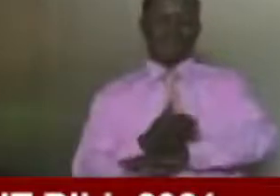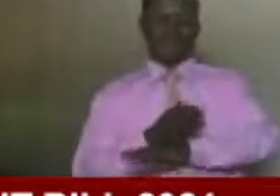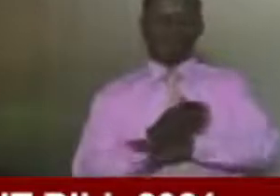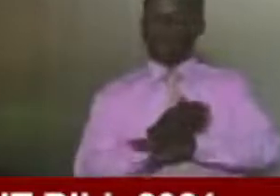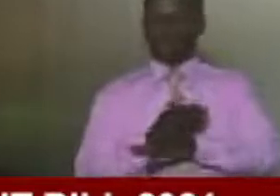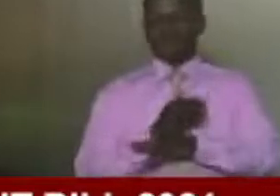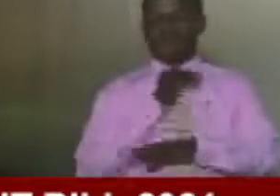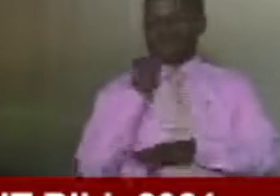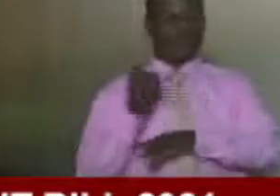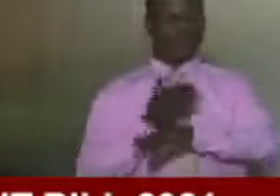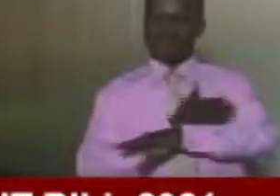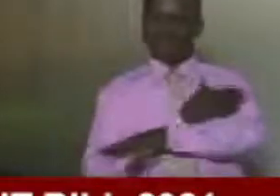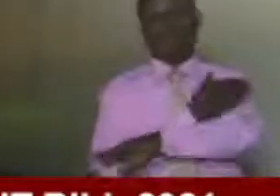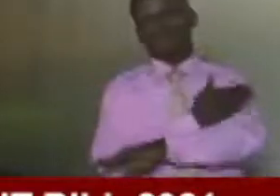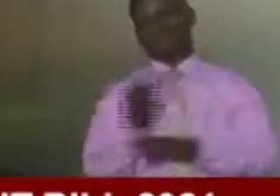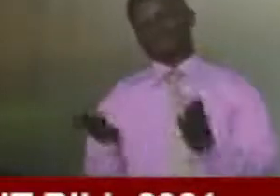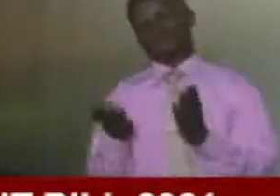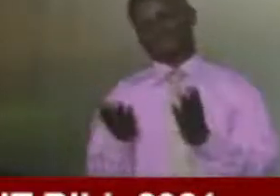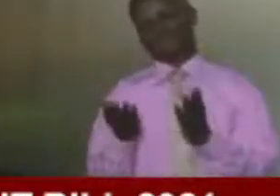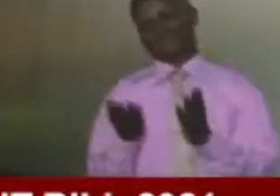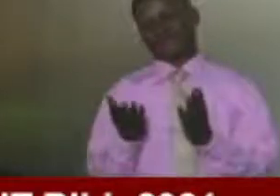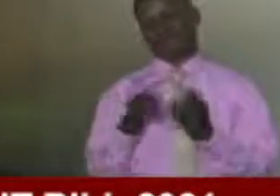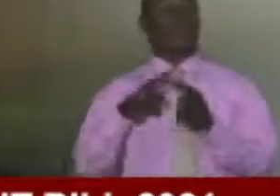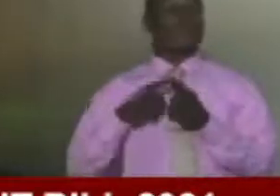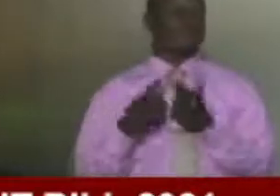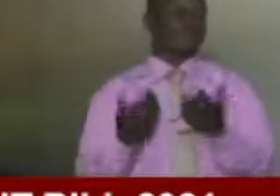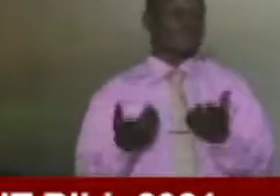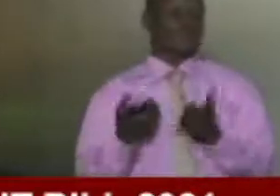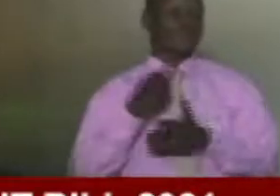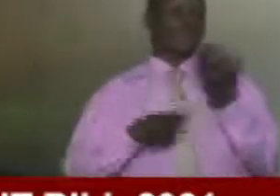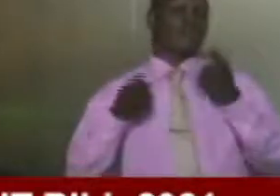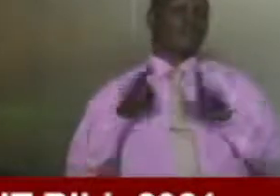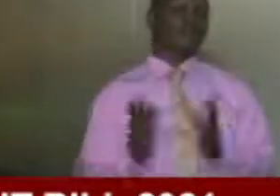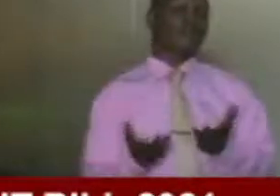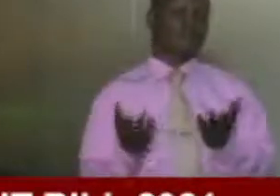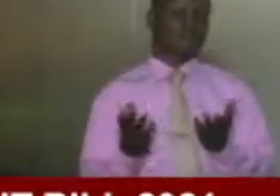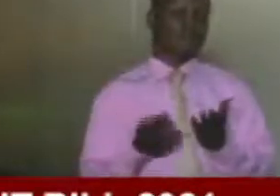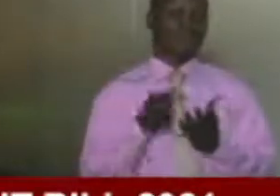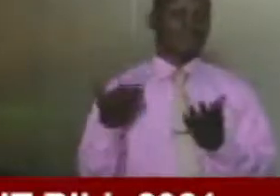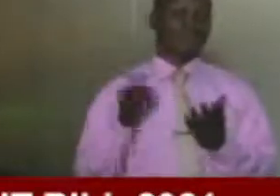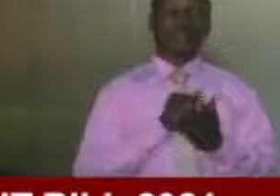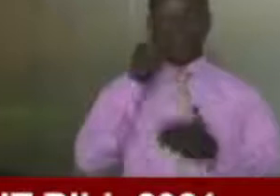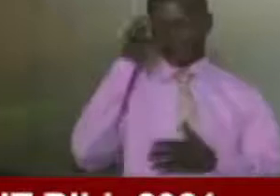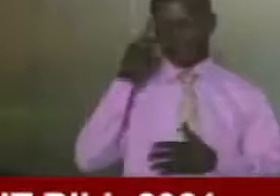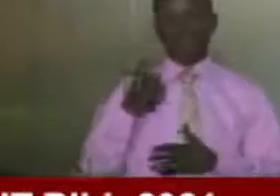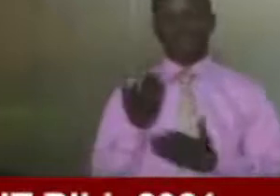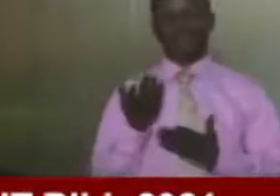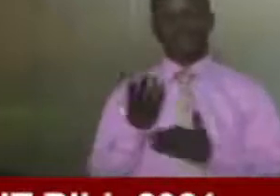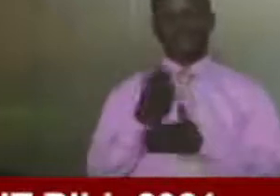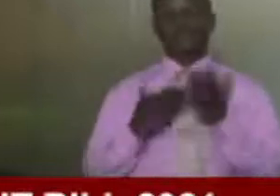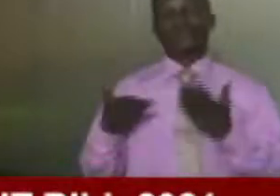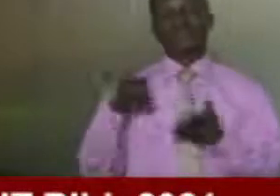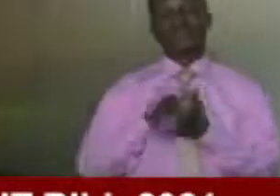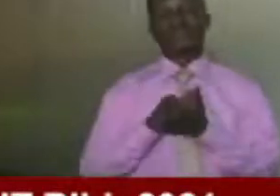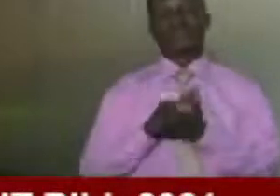be back to square zero. And then we're going to go into another set of elections. And I think it was one of the speakers before us who